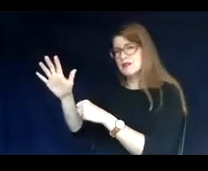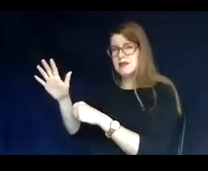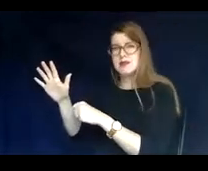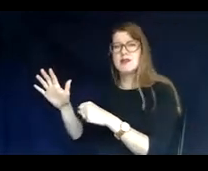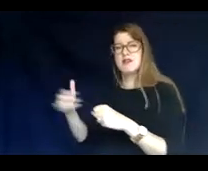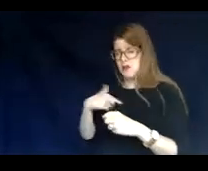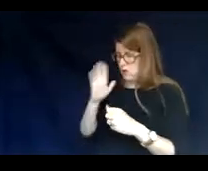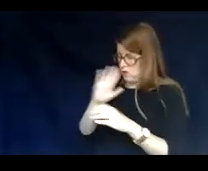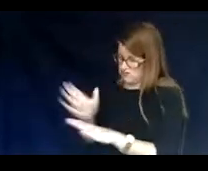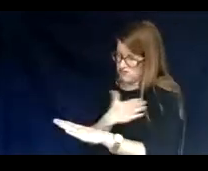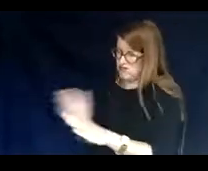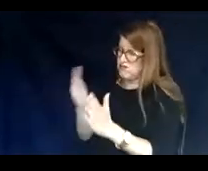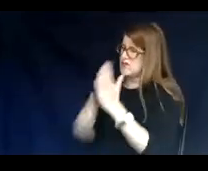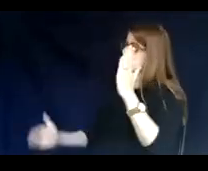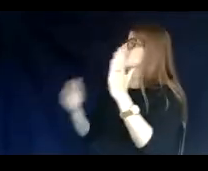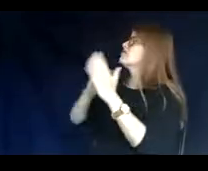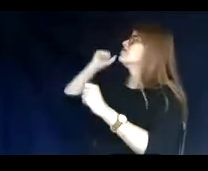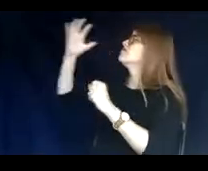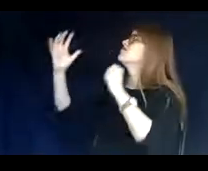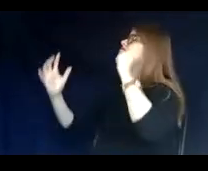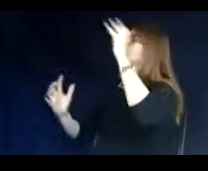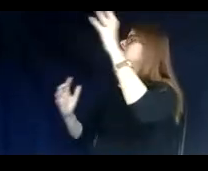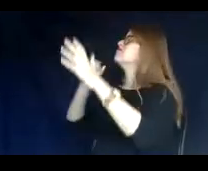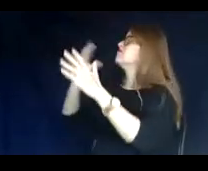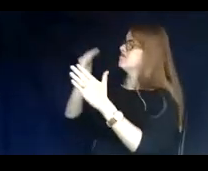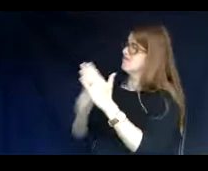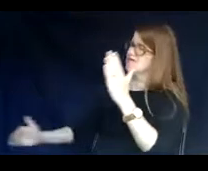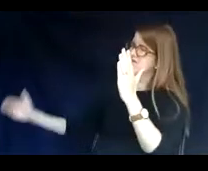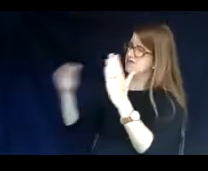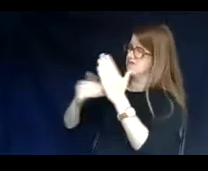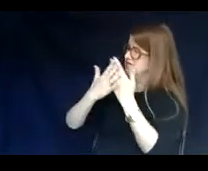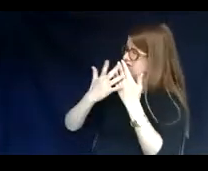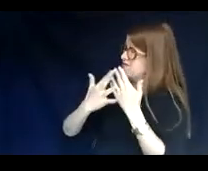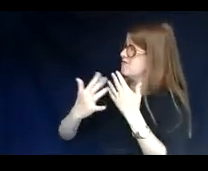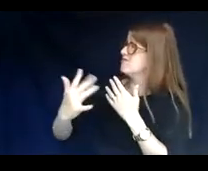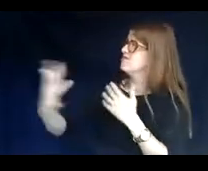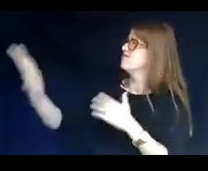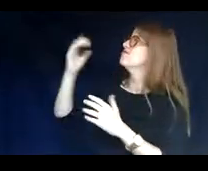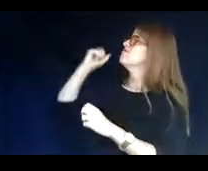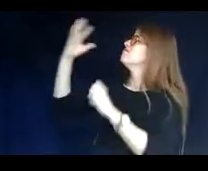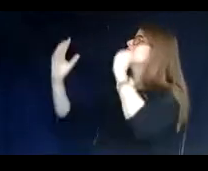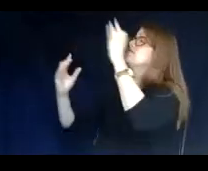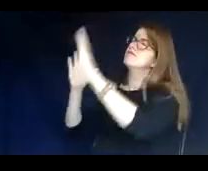shy. We'll sing again 100 billion